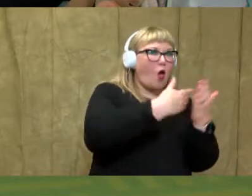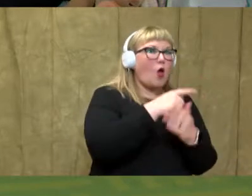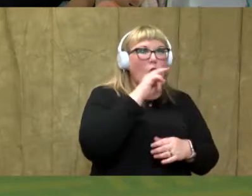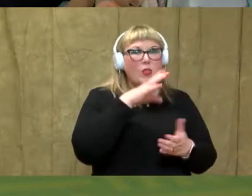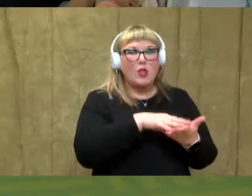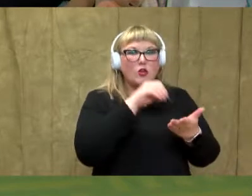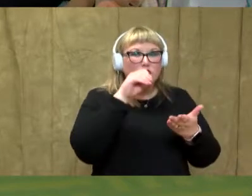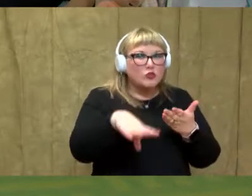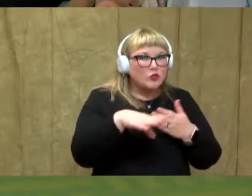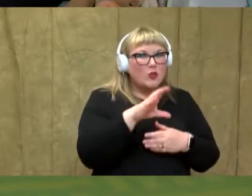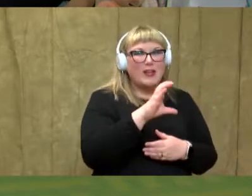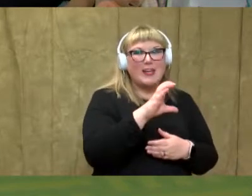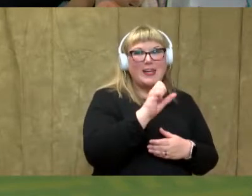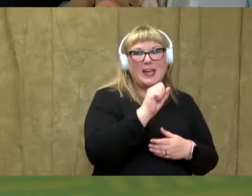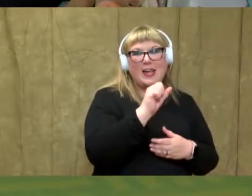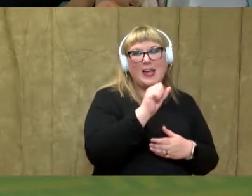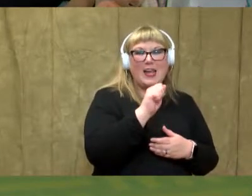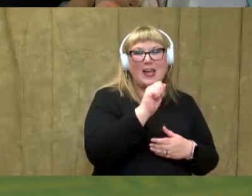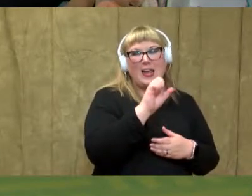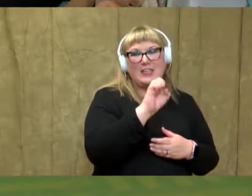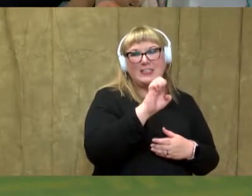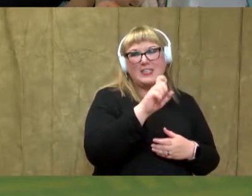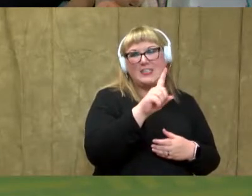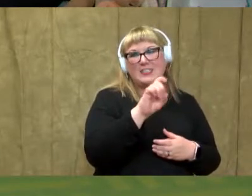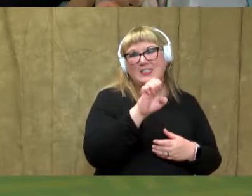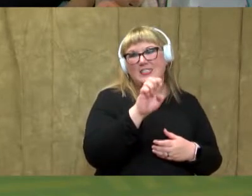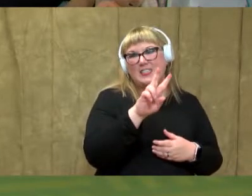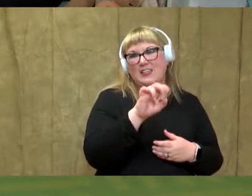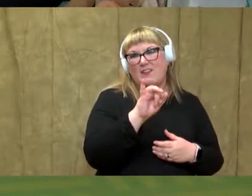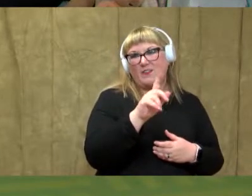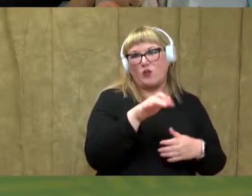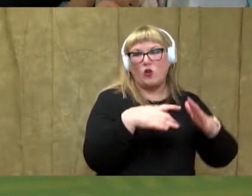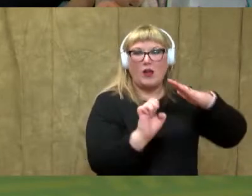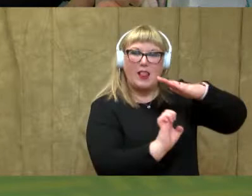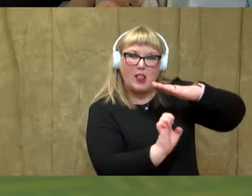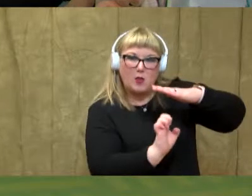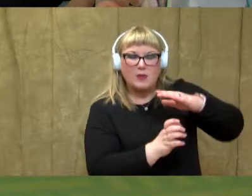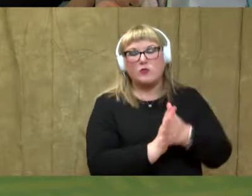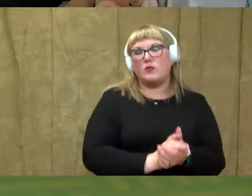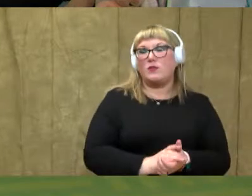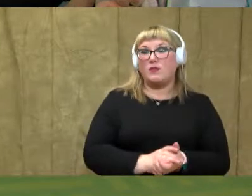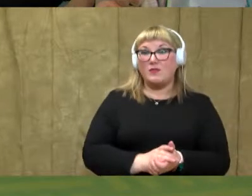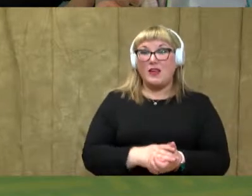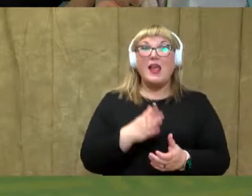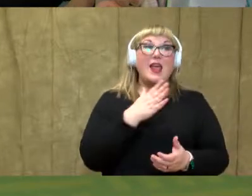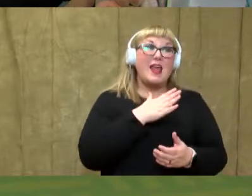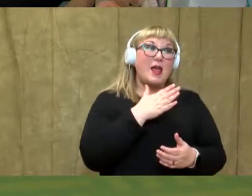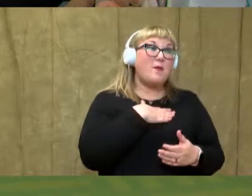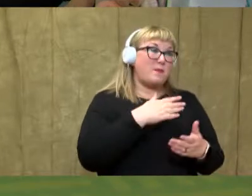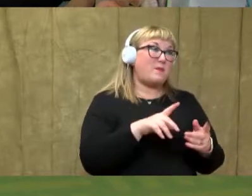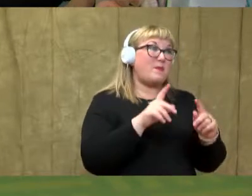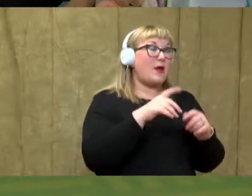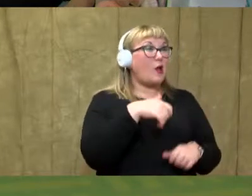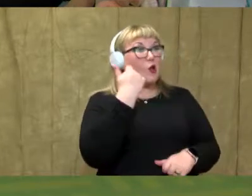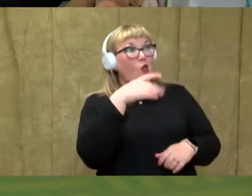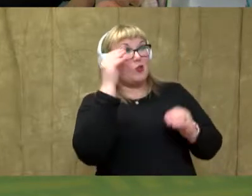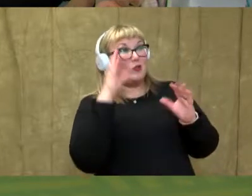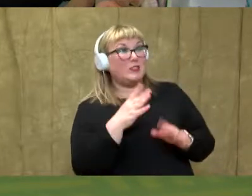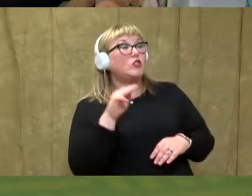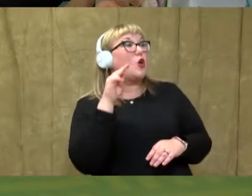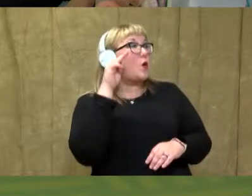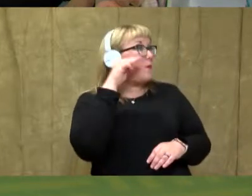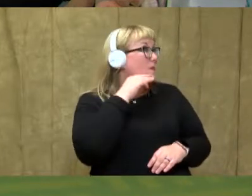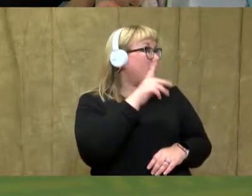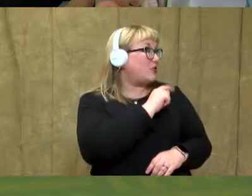my students, all of the Mobile County Public School System, and my co-teacher, Miss Thompson.